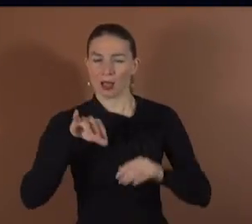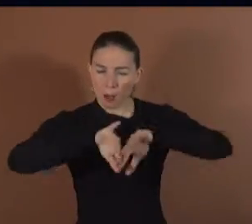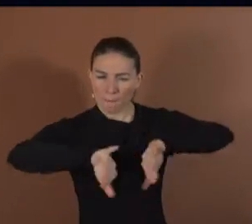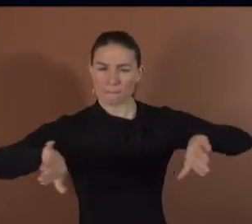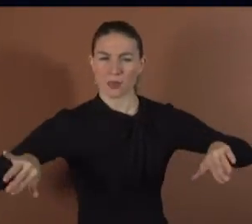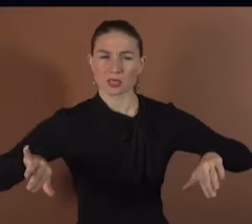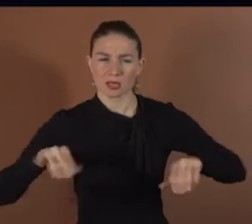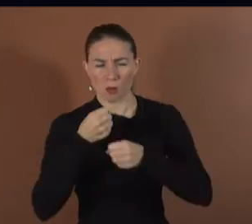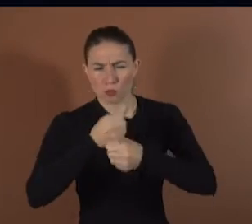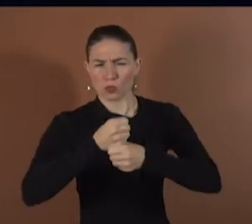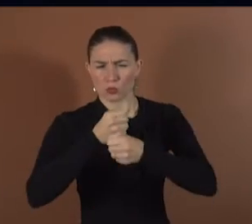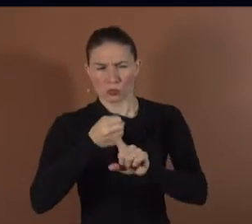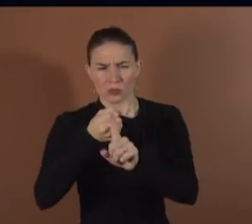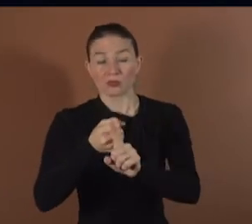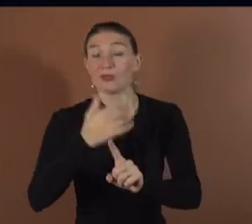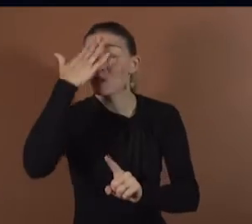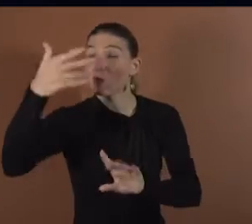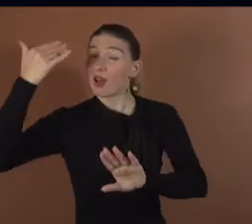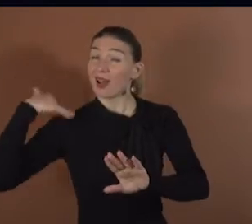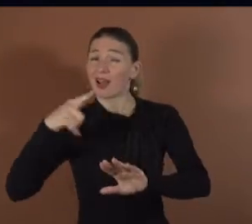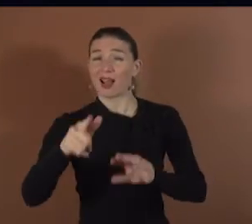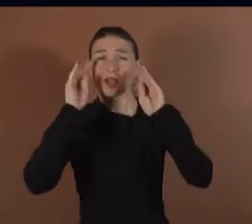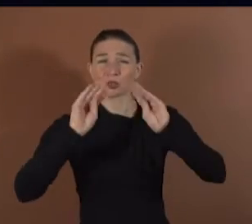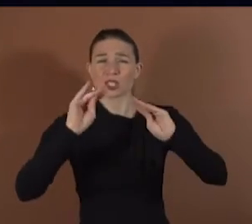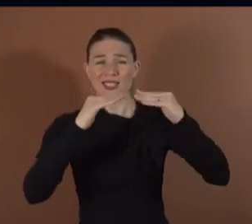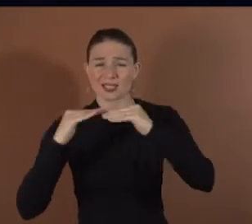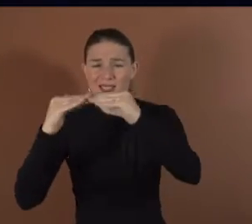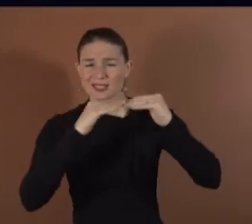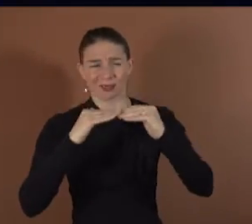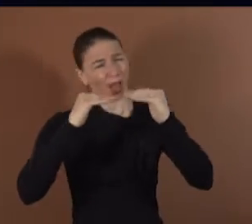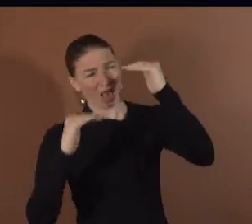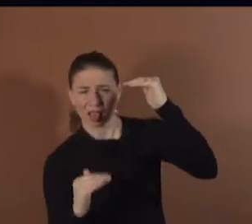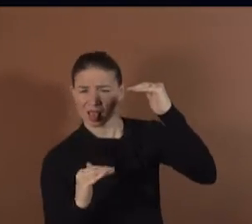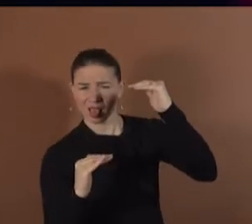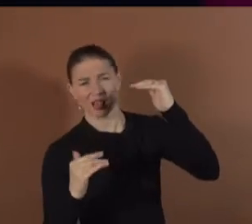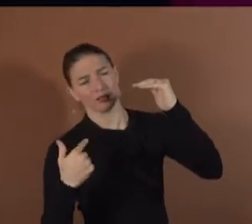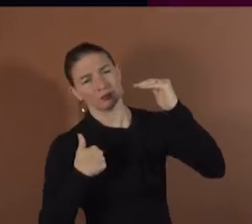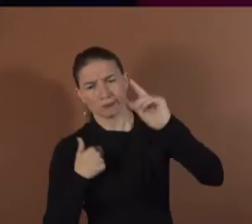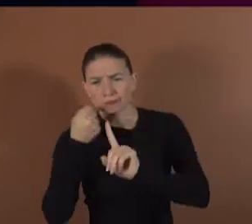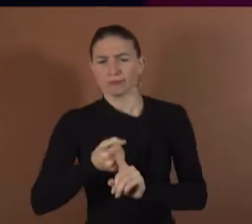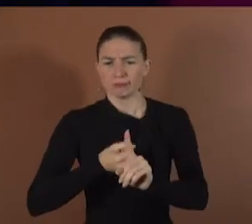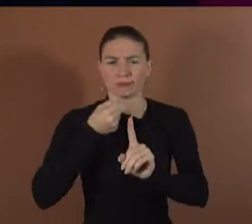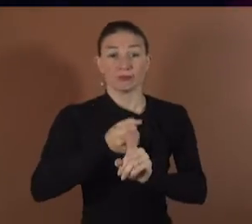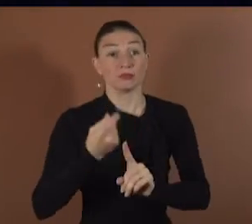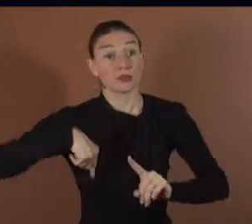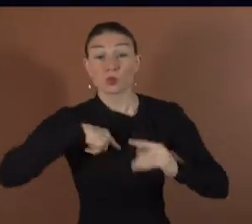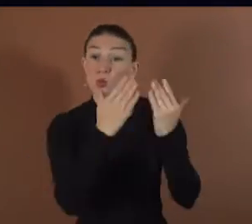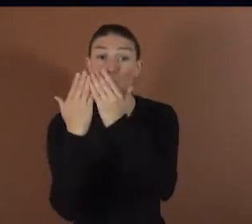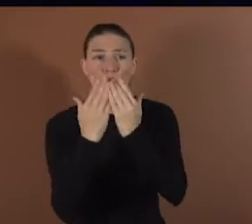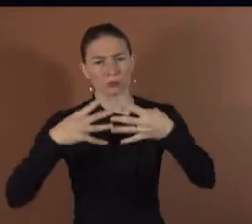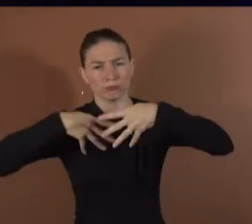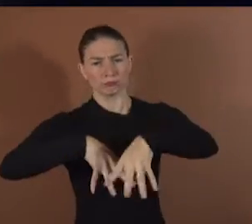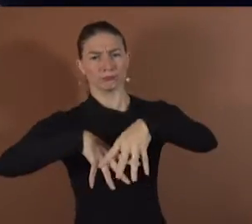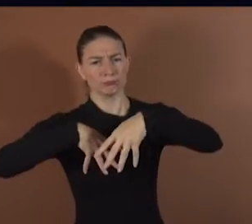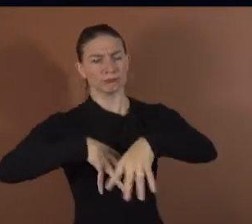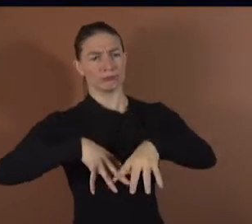in the education system. As we prepared to march out of our school into the streets, we saw the